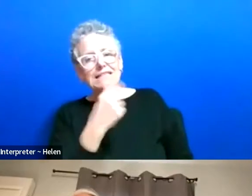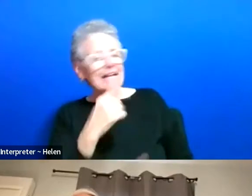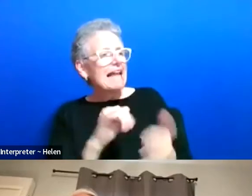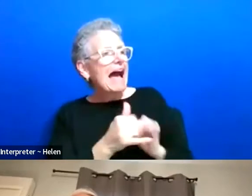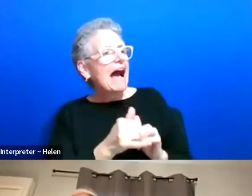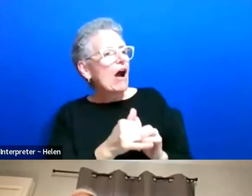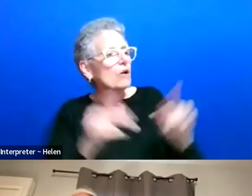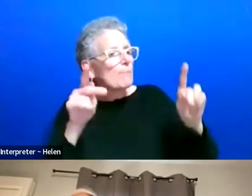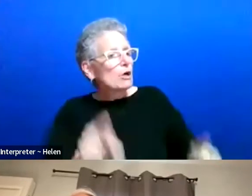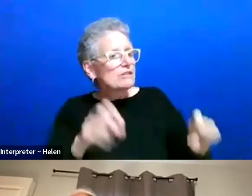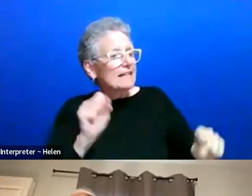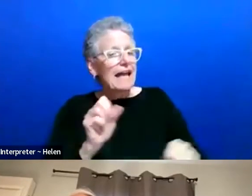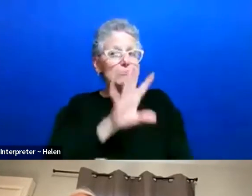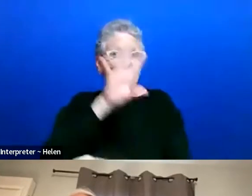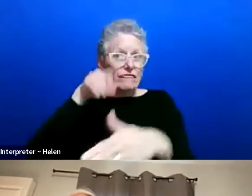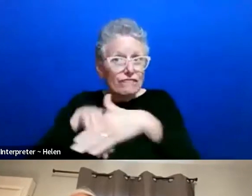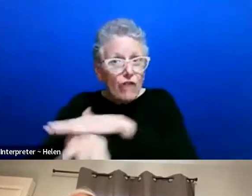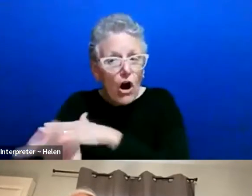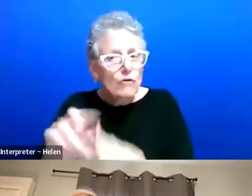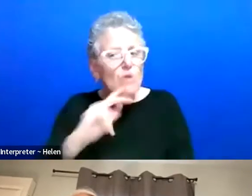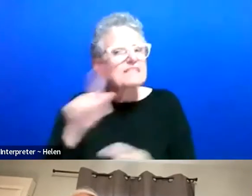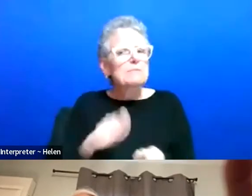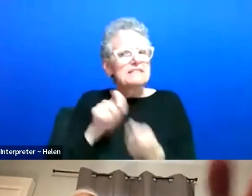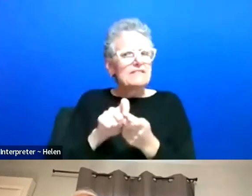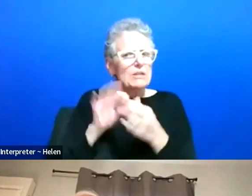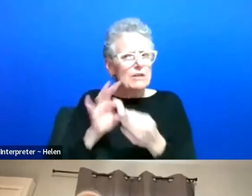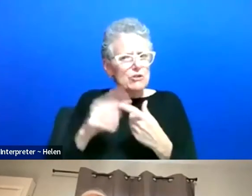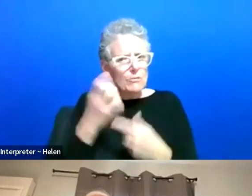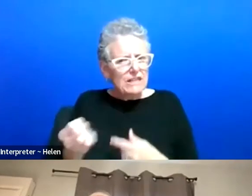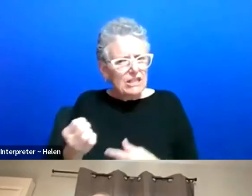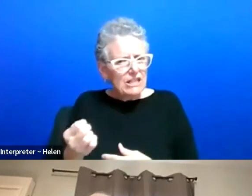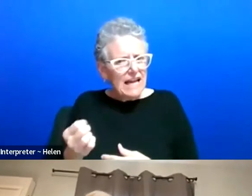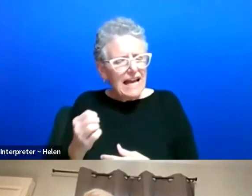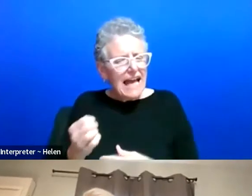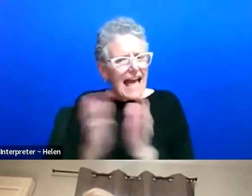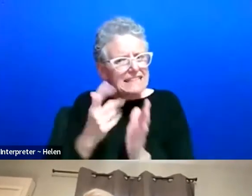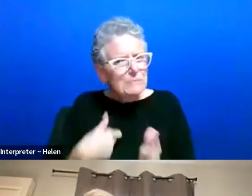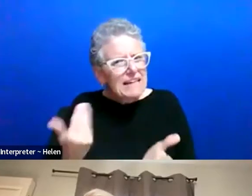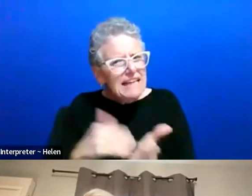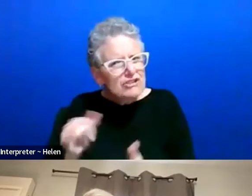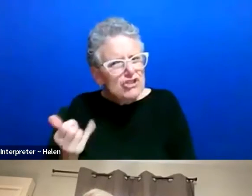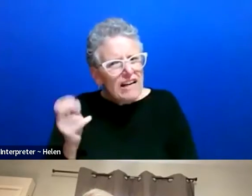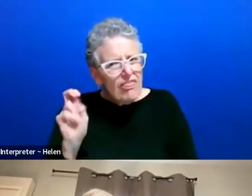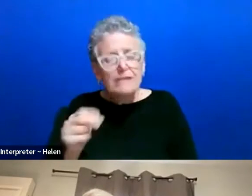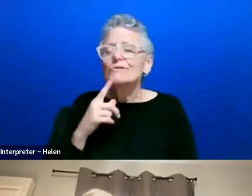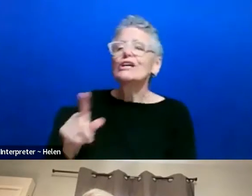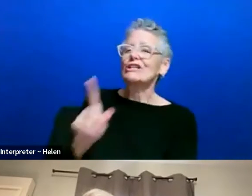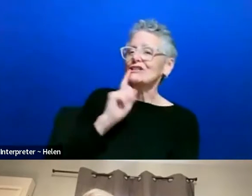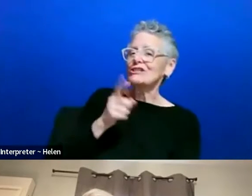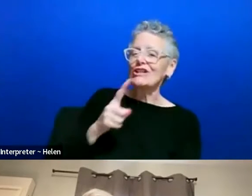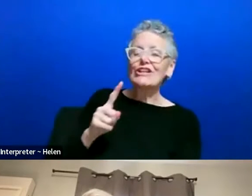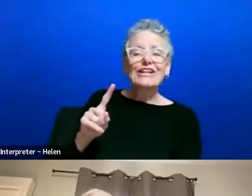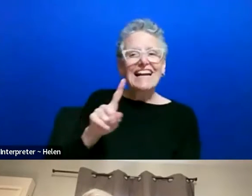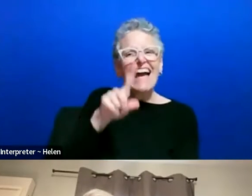does somebody kind of enter the space, or is it specifically equipment? Could you repeat it, Jonathan? Yeah, so I was asking, how